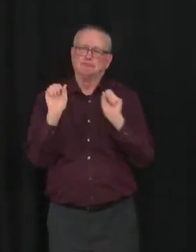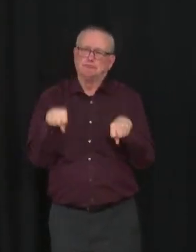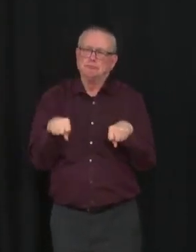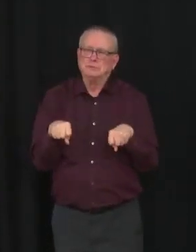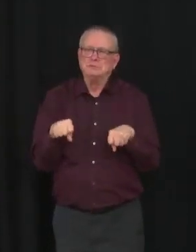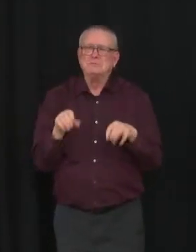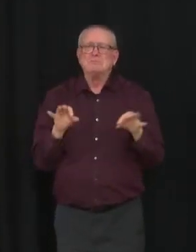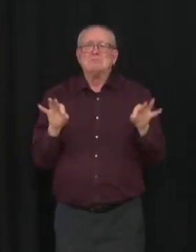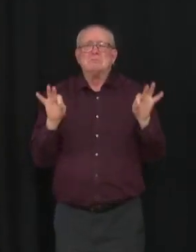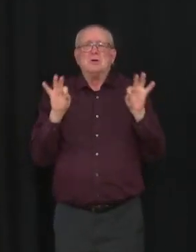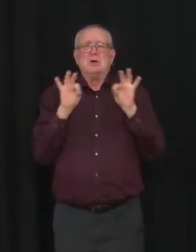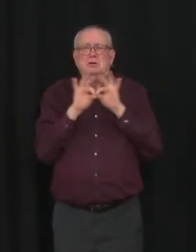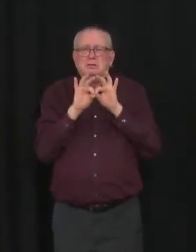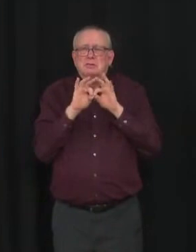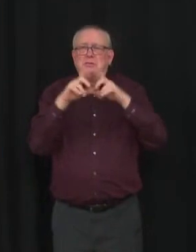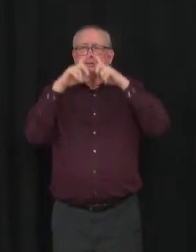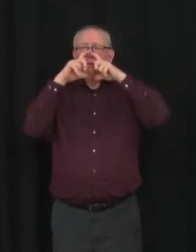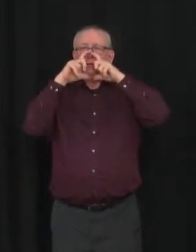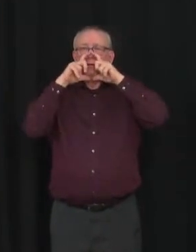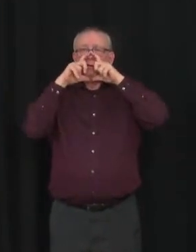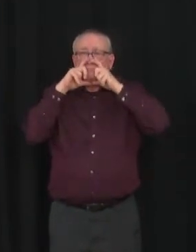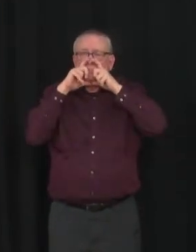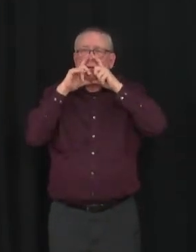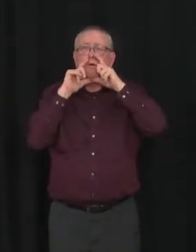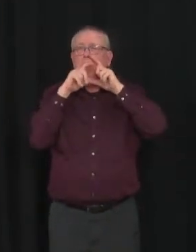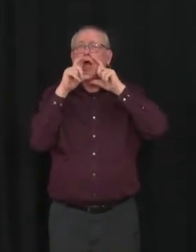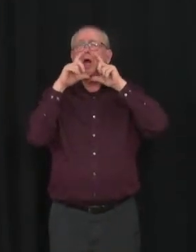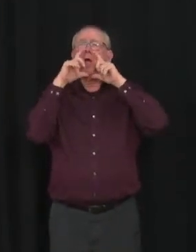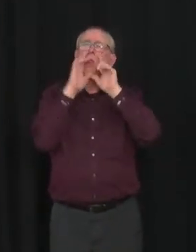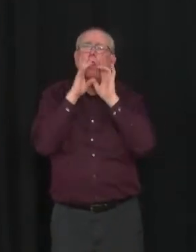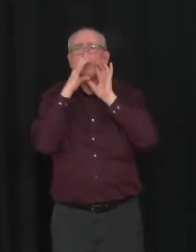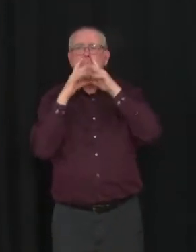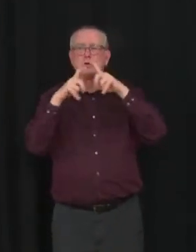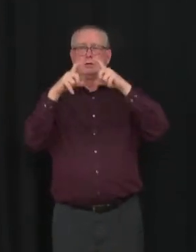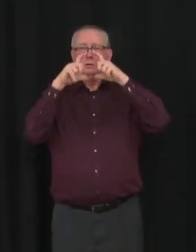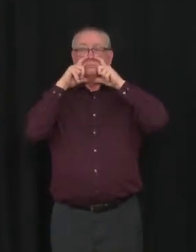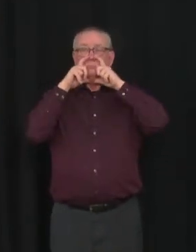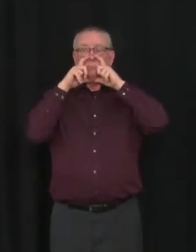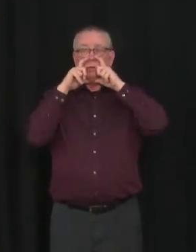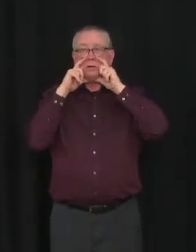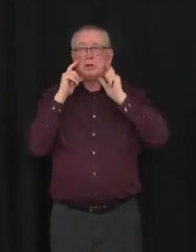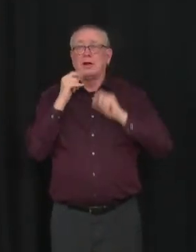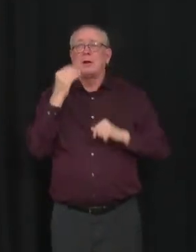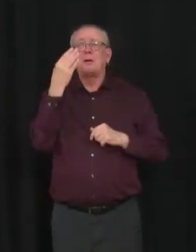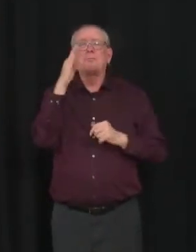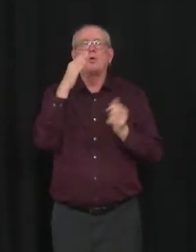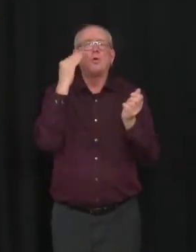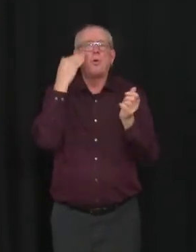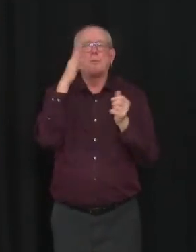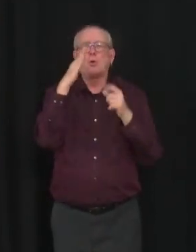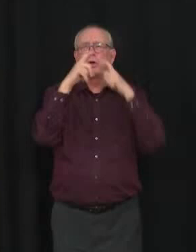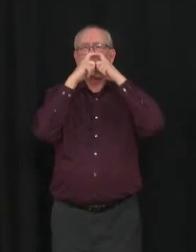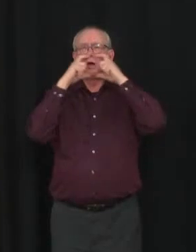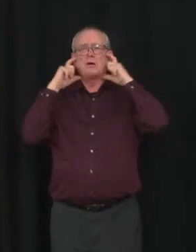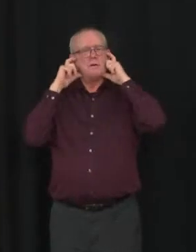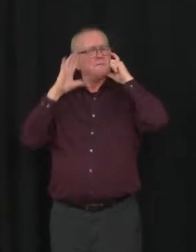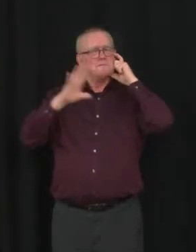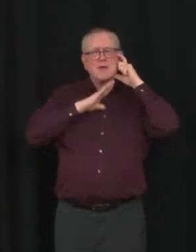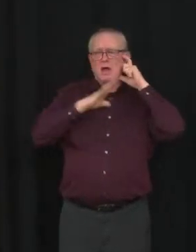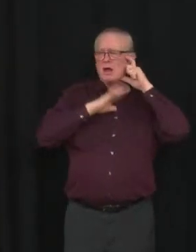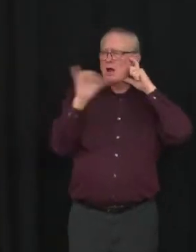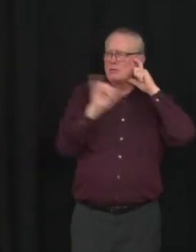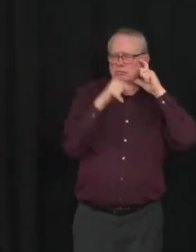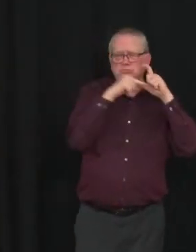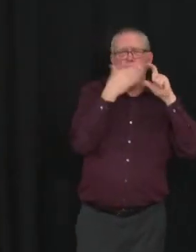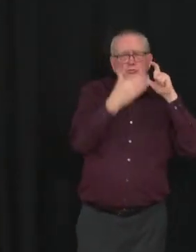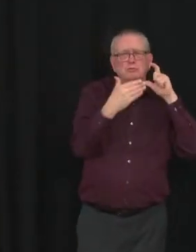to remember that a well-fitting medical mask provides significant benefit, and any single layer of protection that we put in